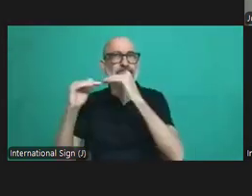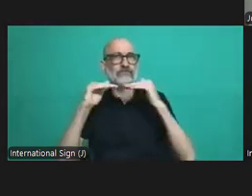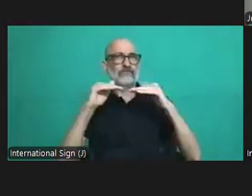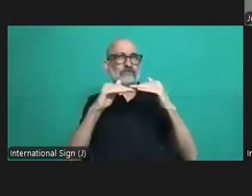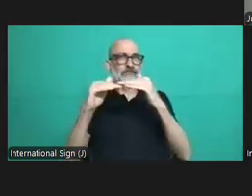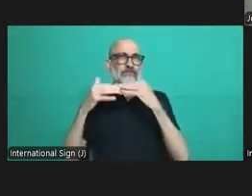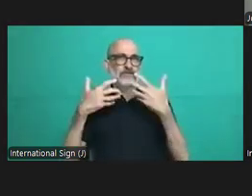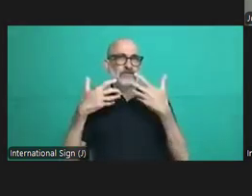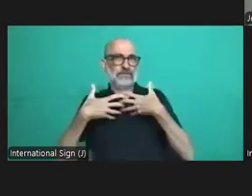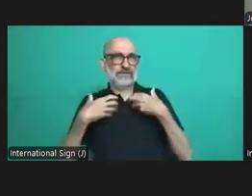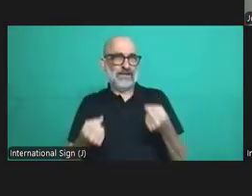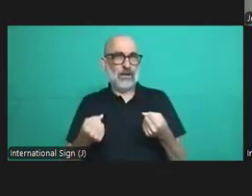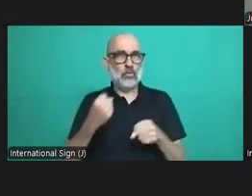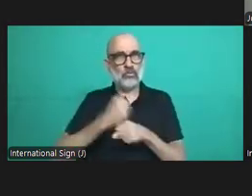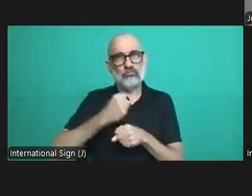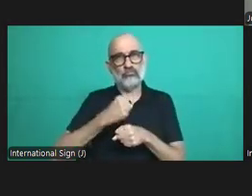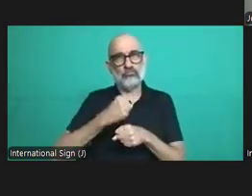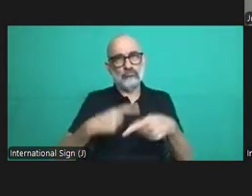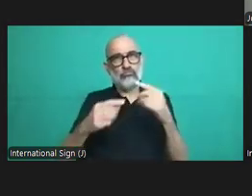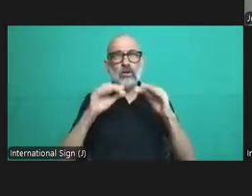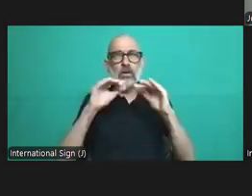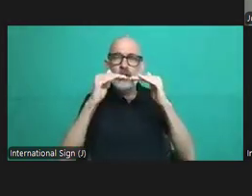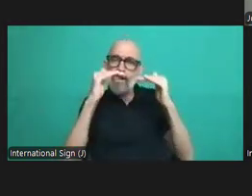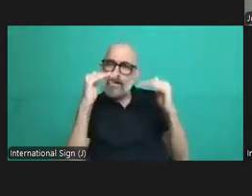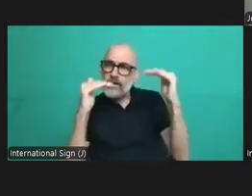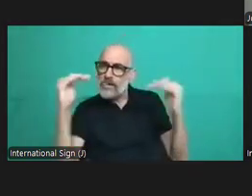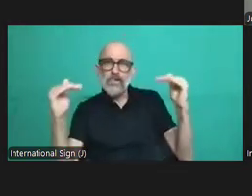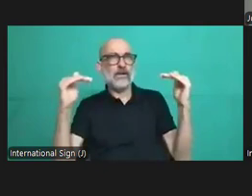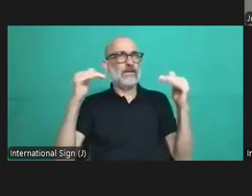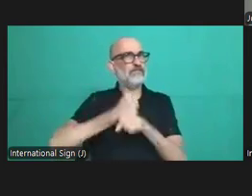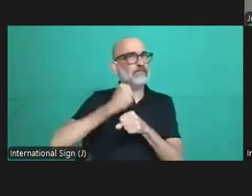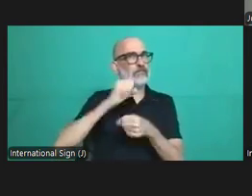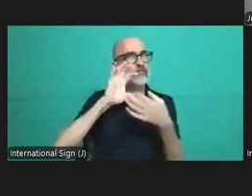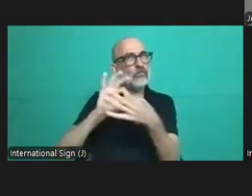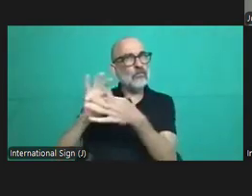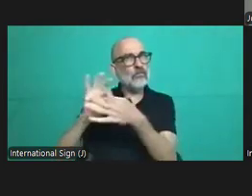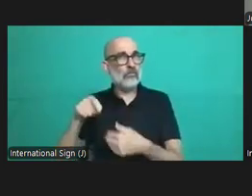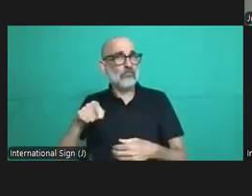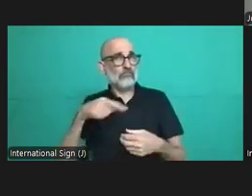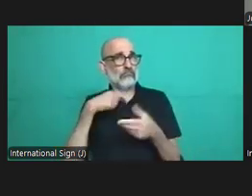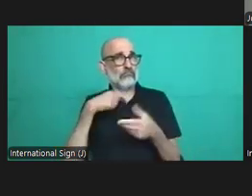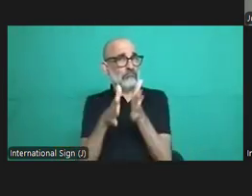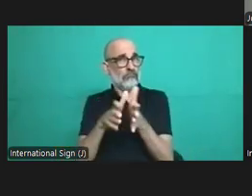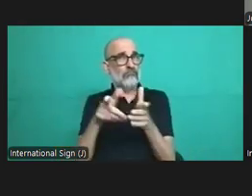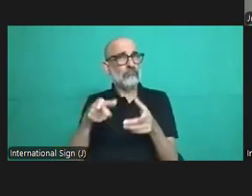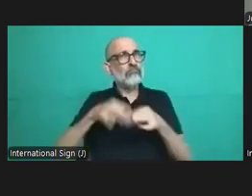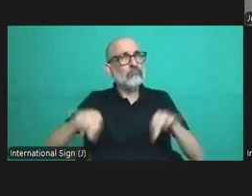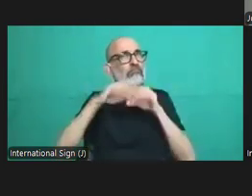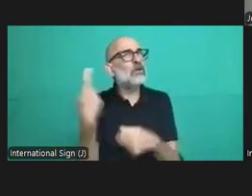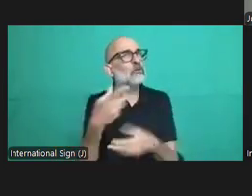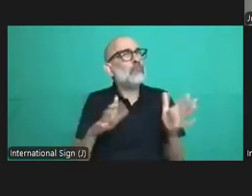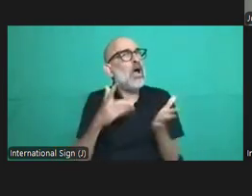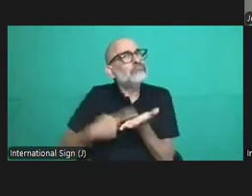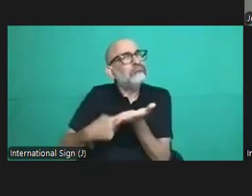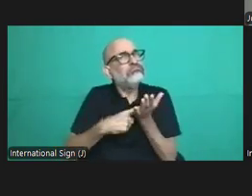for the recent months very, very frequently. And the reason why we bring this up is because at the same time, we are